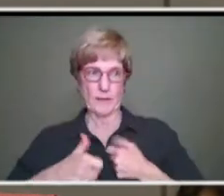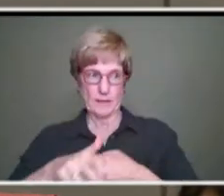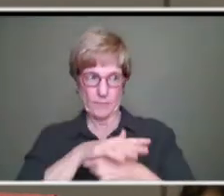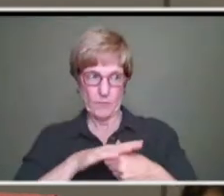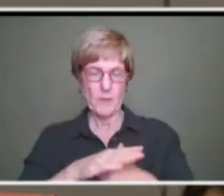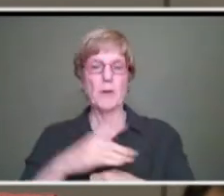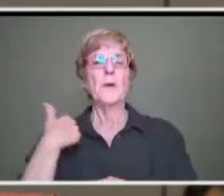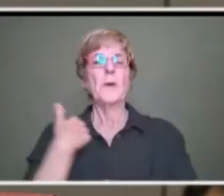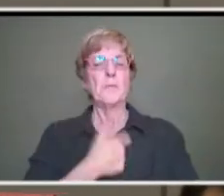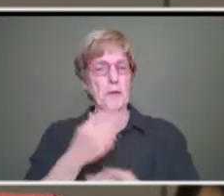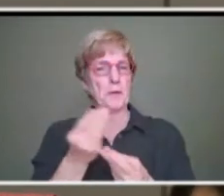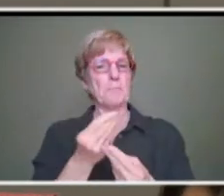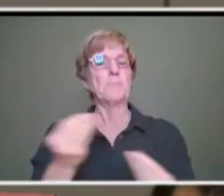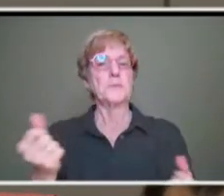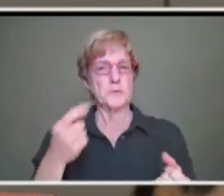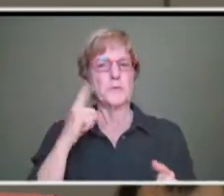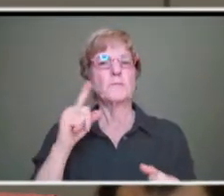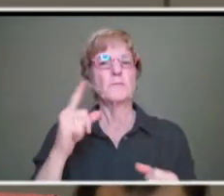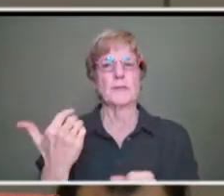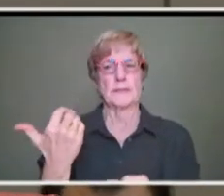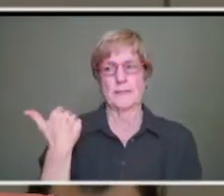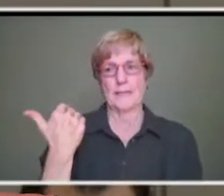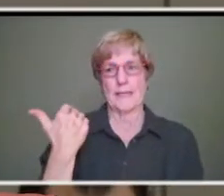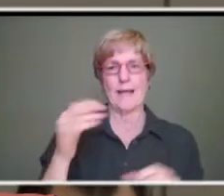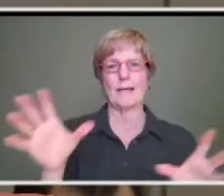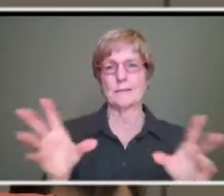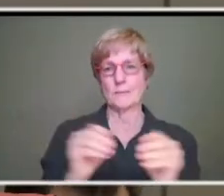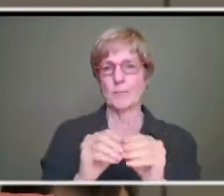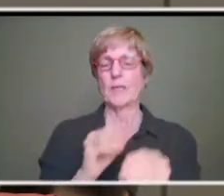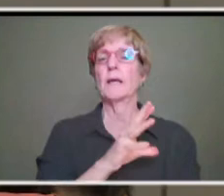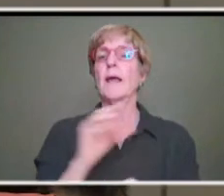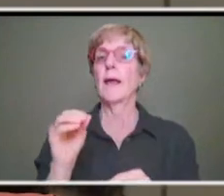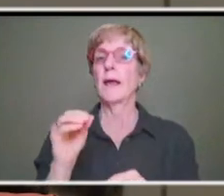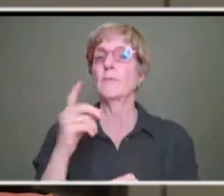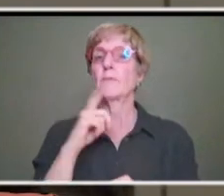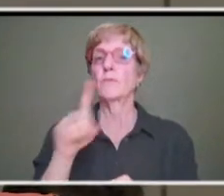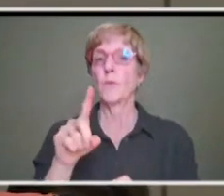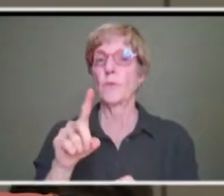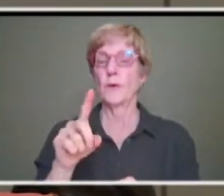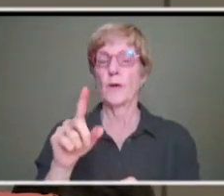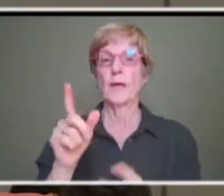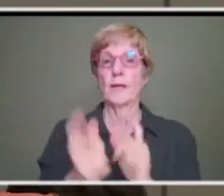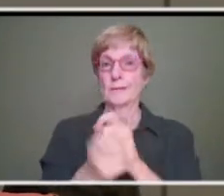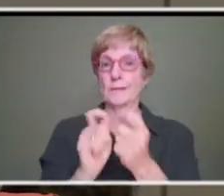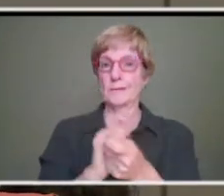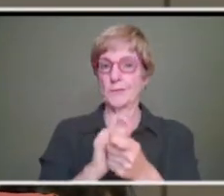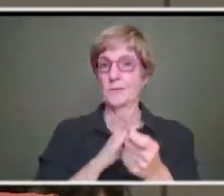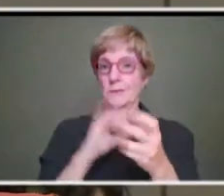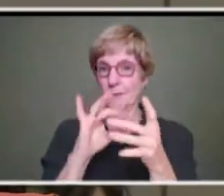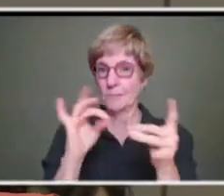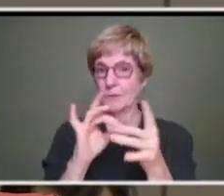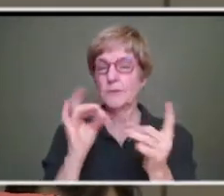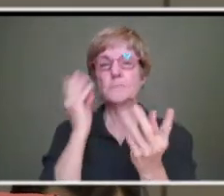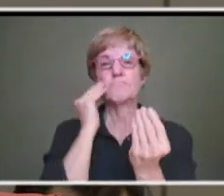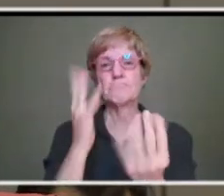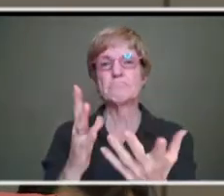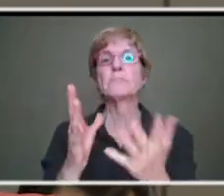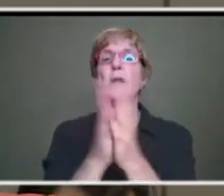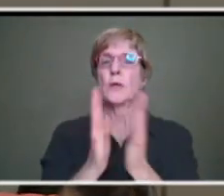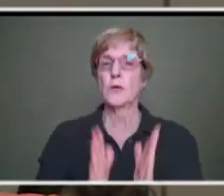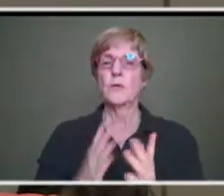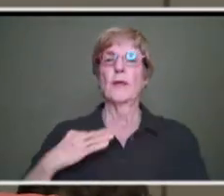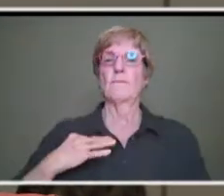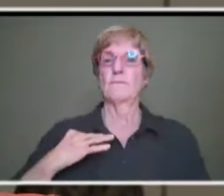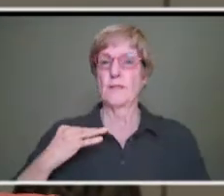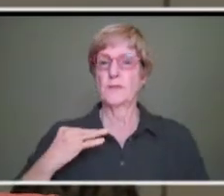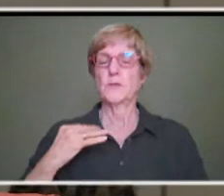satisfactory solution since the last meeting in addition to the pillow change that I mentioned I just wanted to note that the petitioner has volunteered